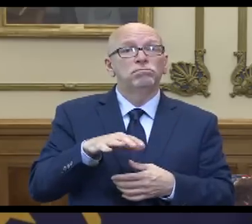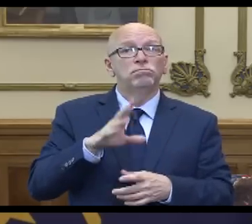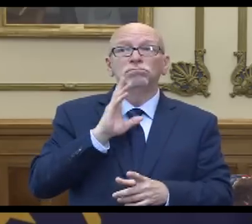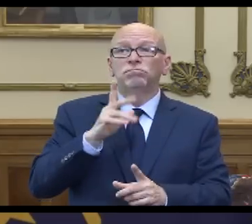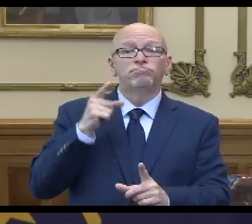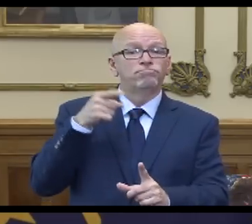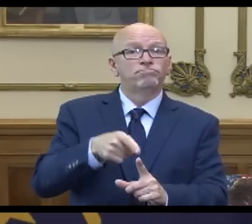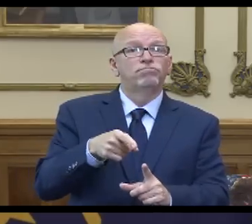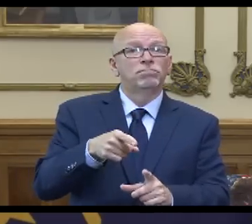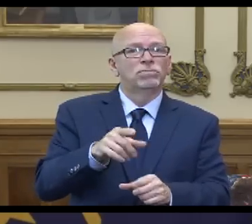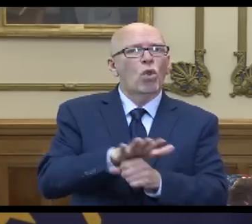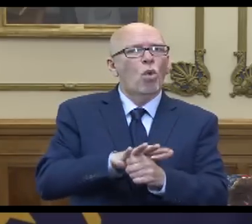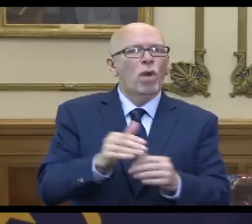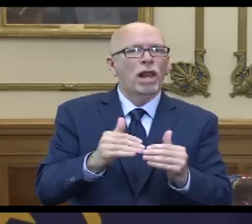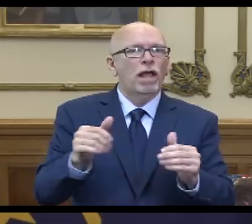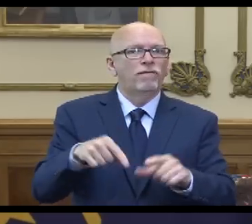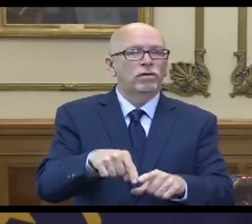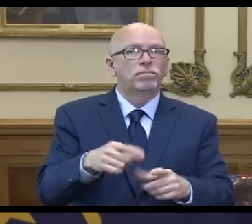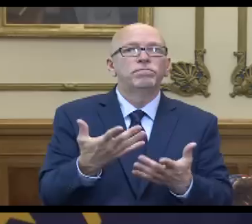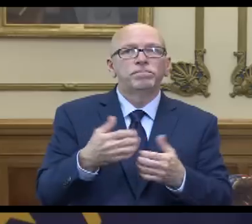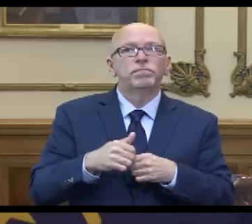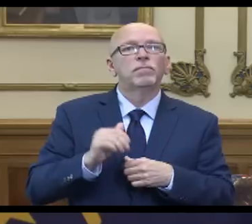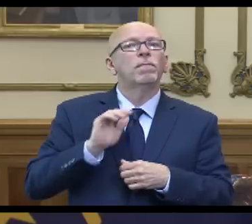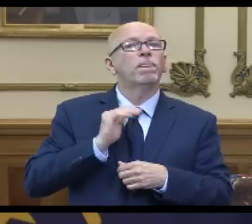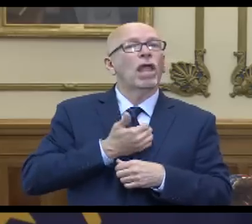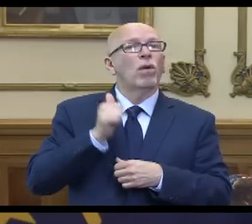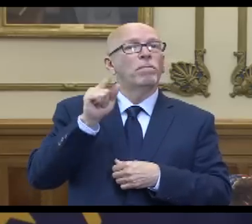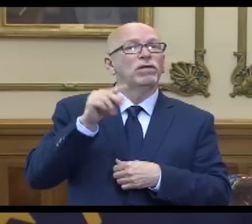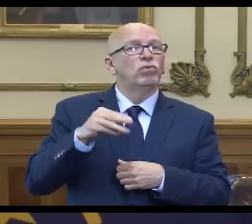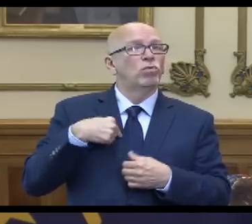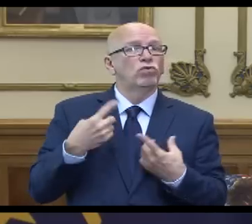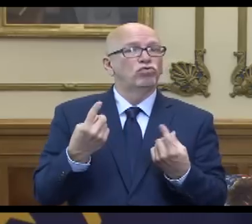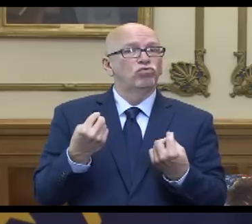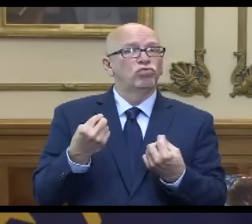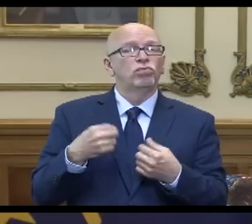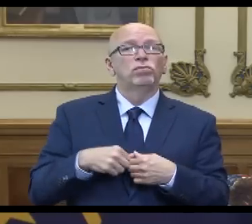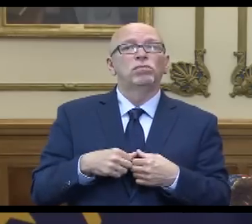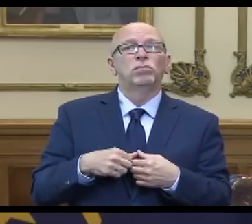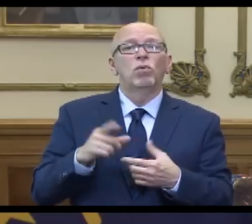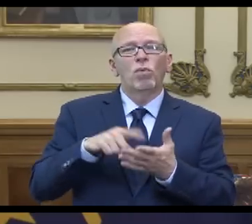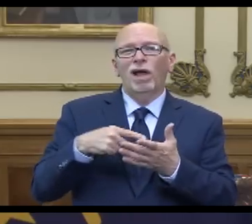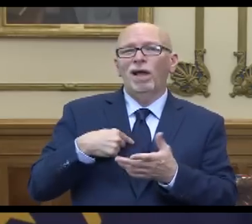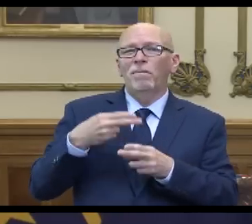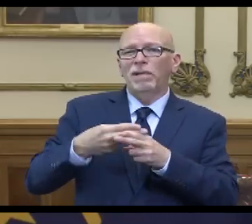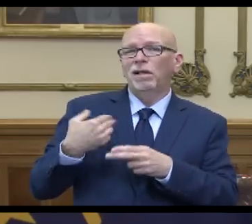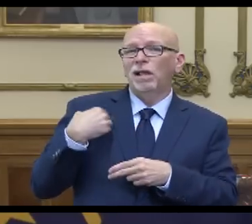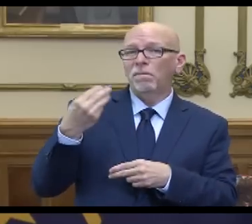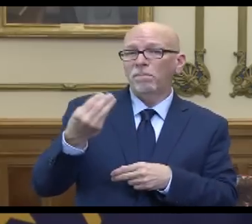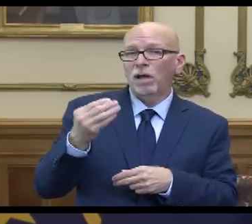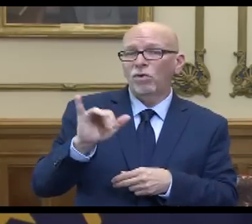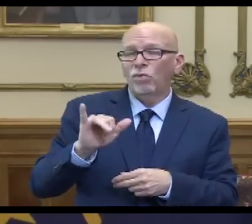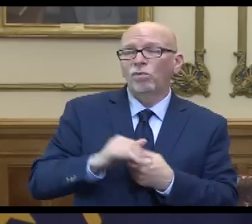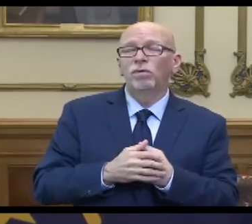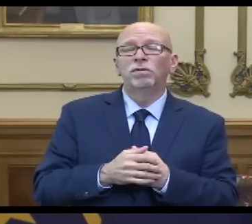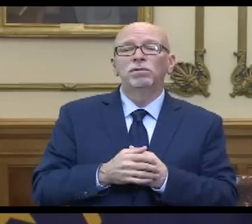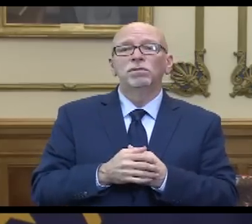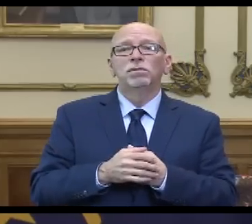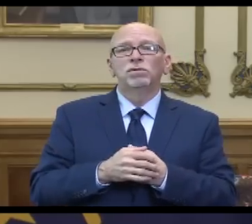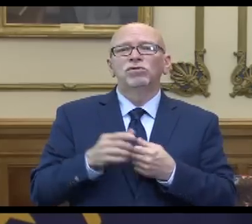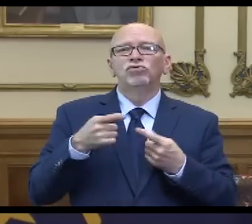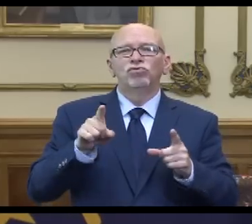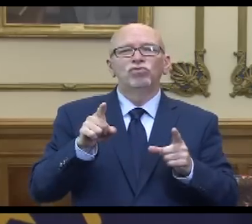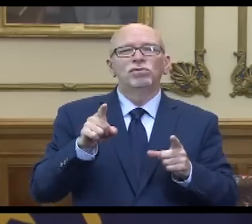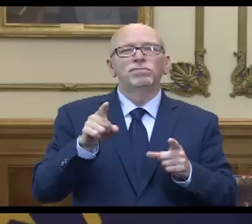land in a very local level. Now, what our administration is doing, and what I alluded to on Monday as well during